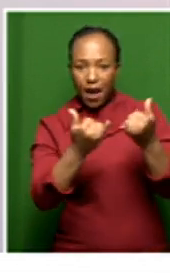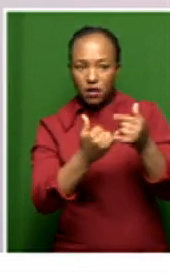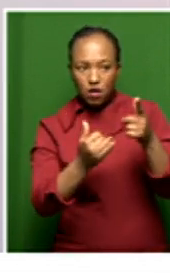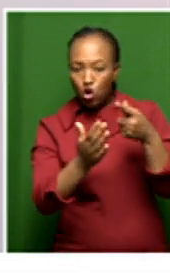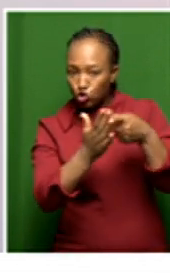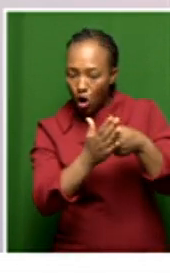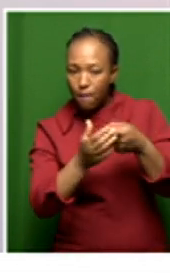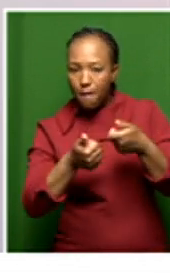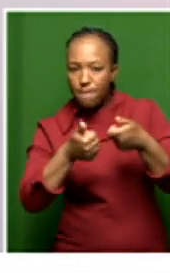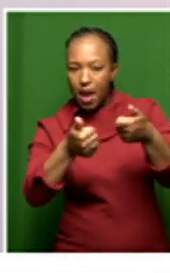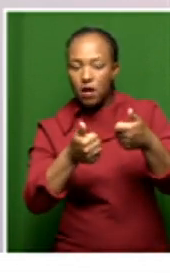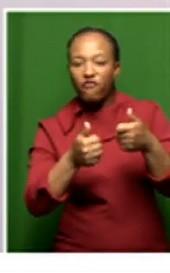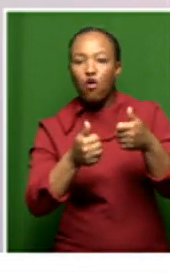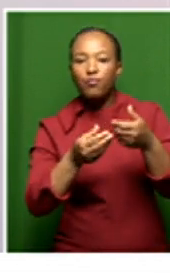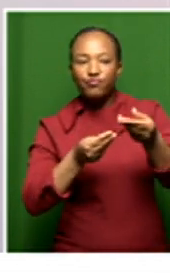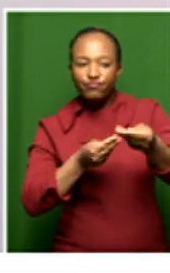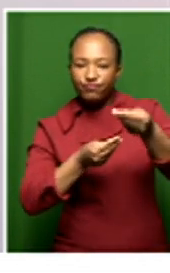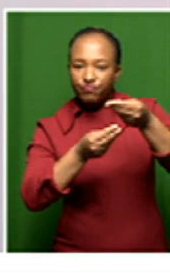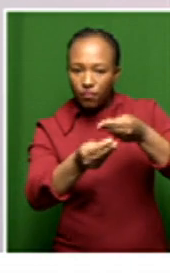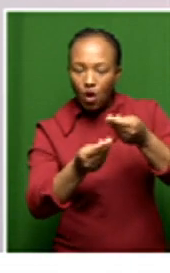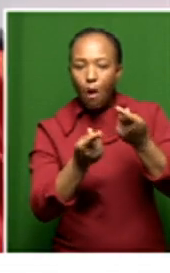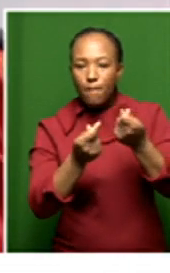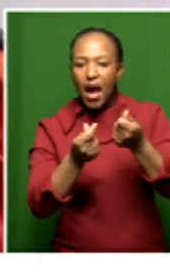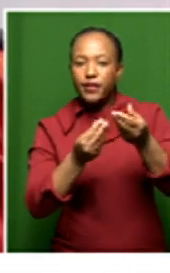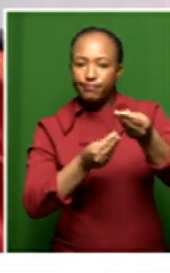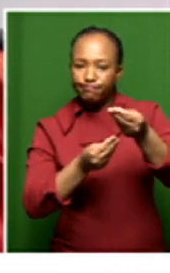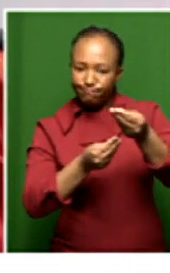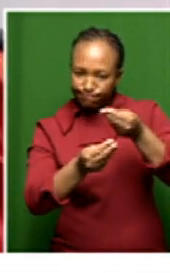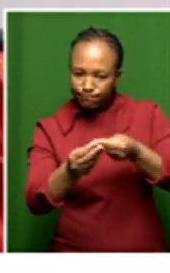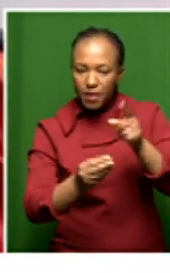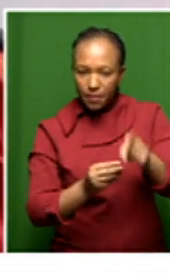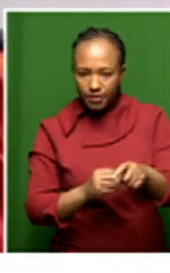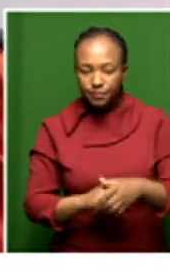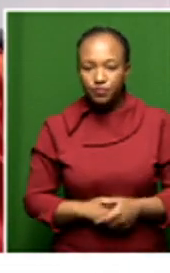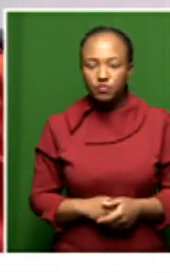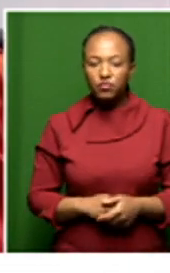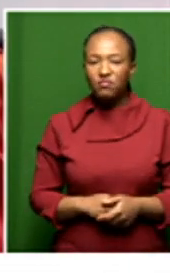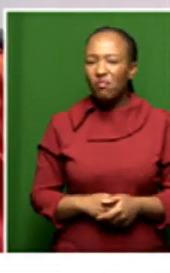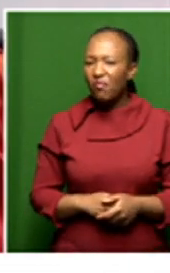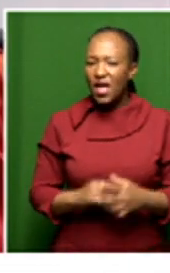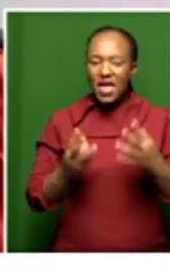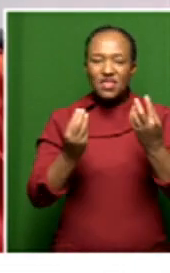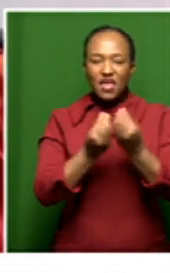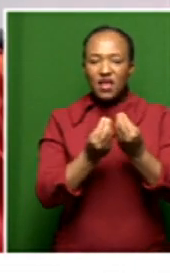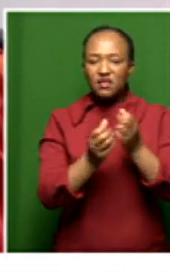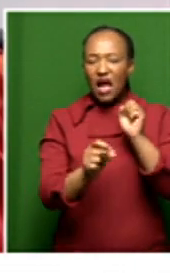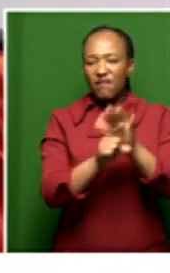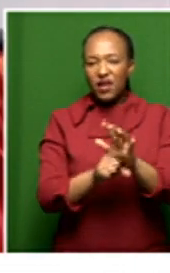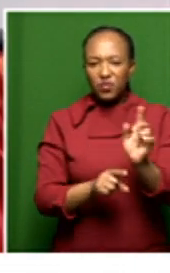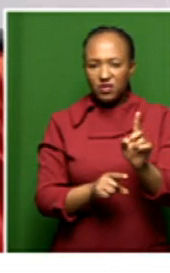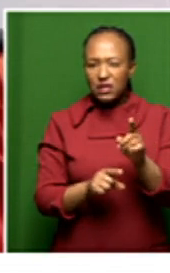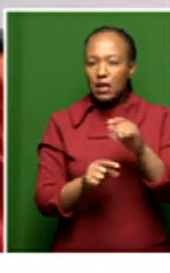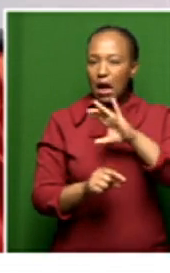an exchange or a replacement. So which products are affected and what should consumers be looking out